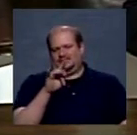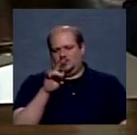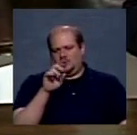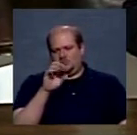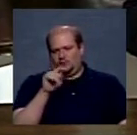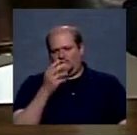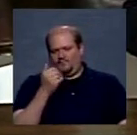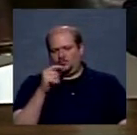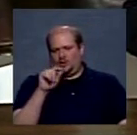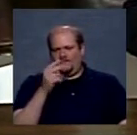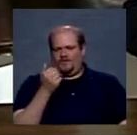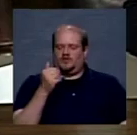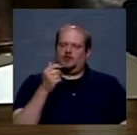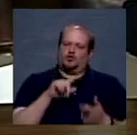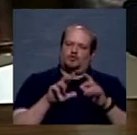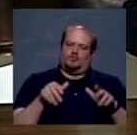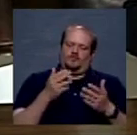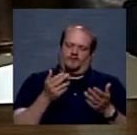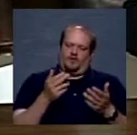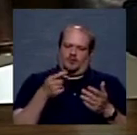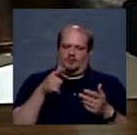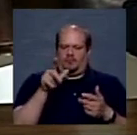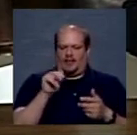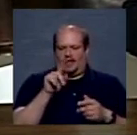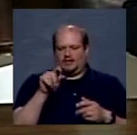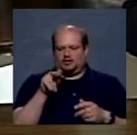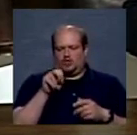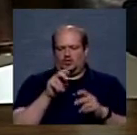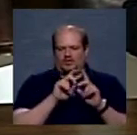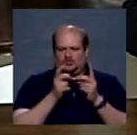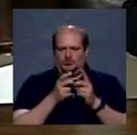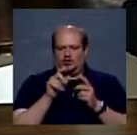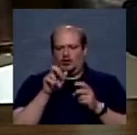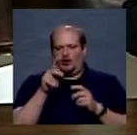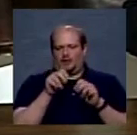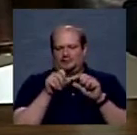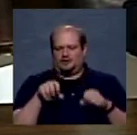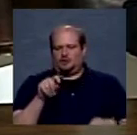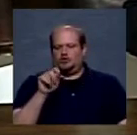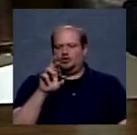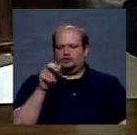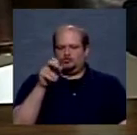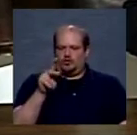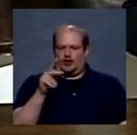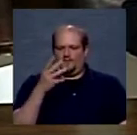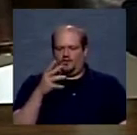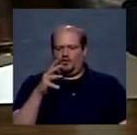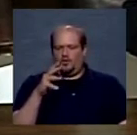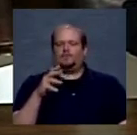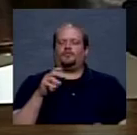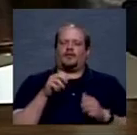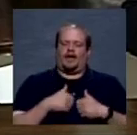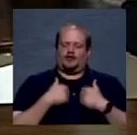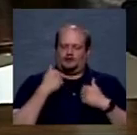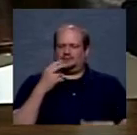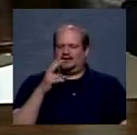5th, 2015, and to revoke a planned zoning district titled Arkansas Systems Track 4 Long Form PCD, located